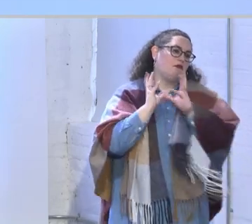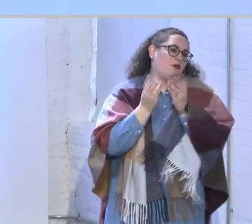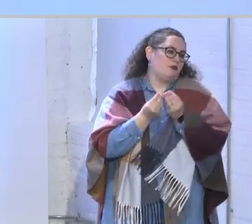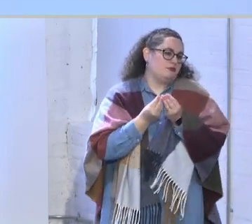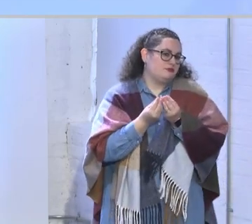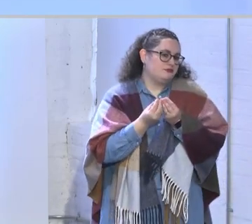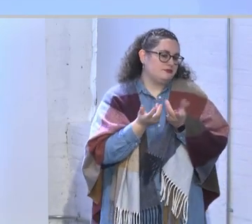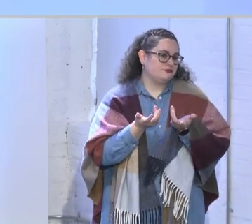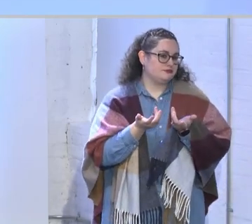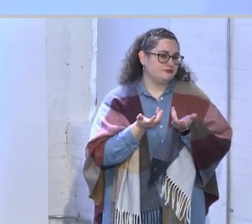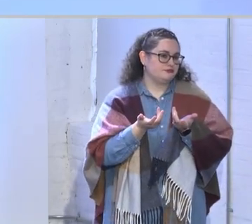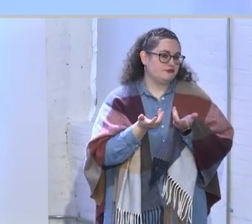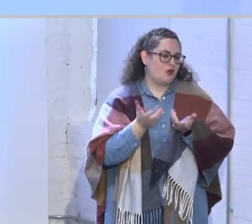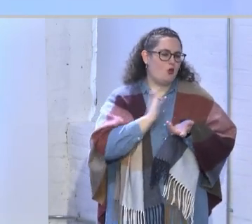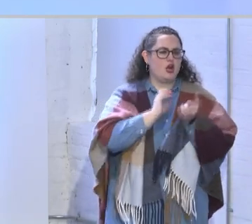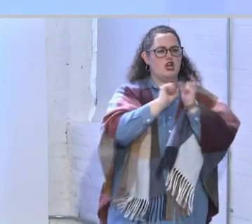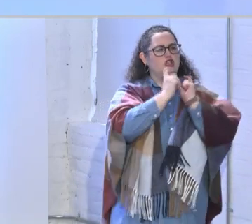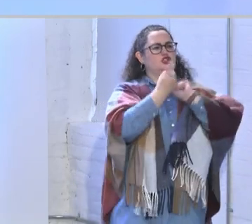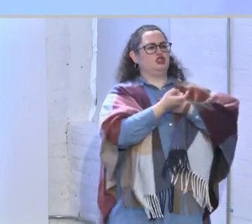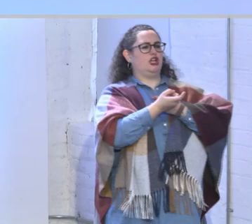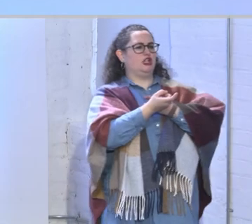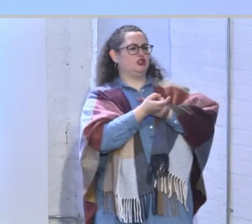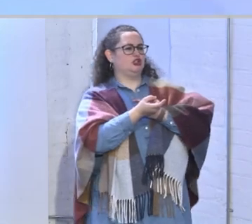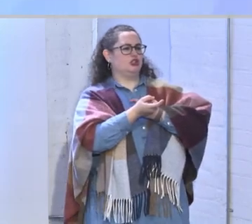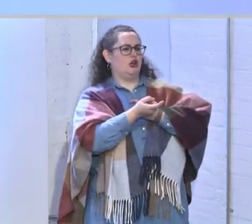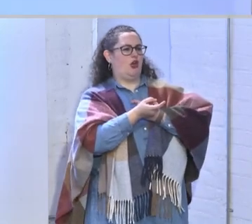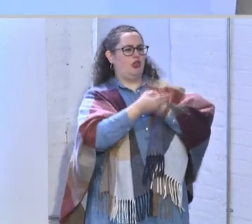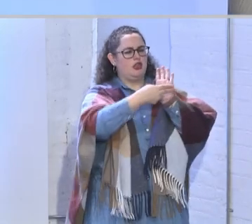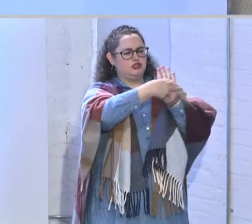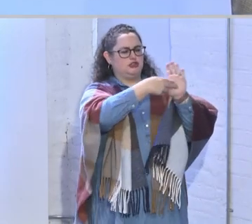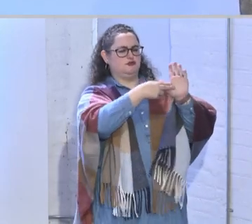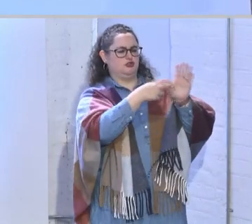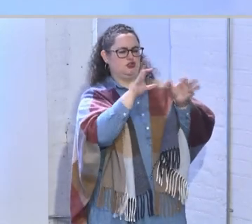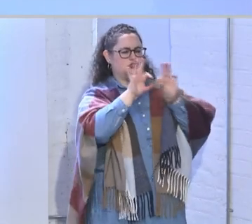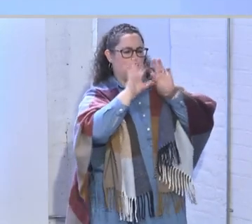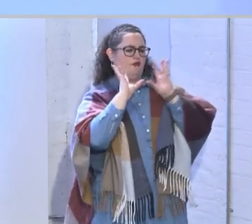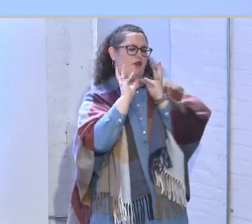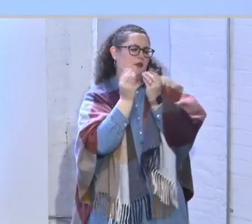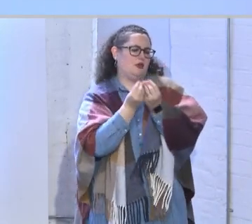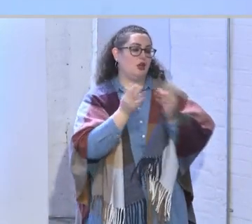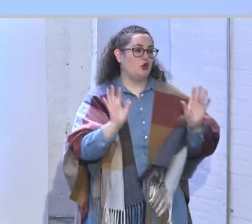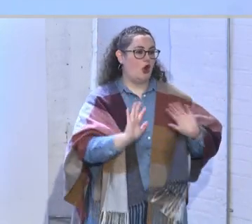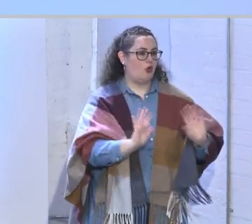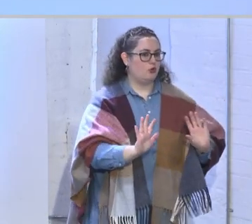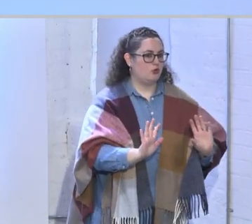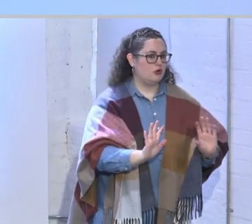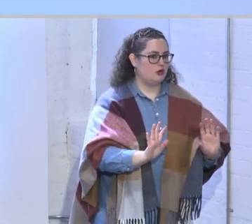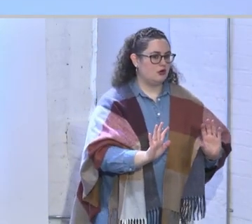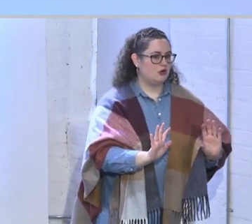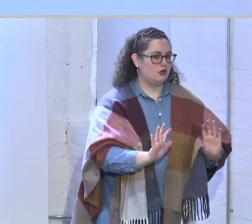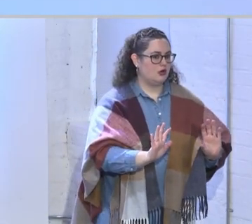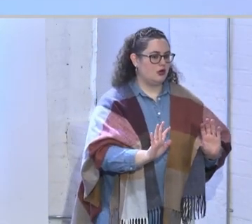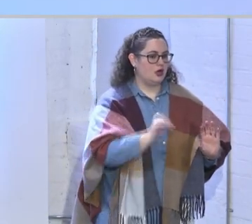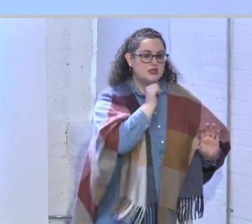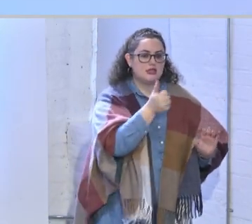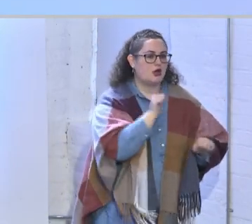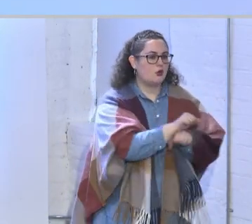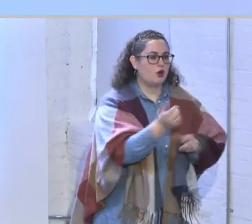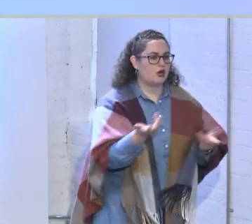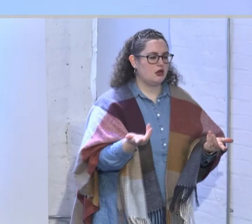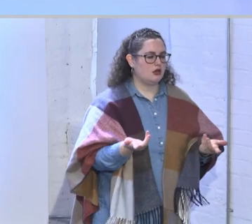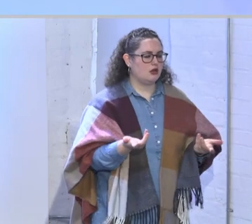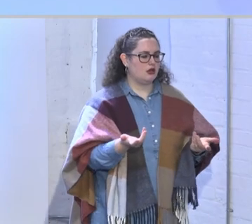are we to say, well, God, we're going to change your definition and we're going to try to flourish outside of your plan? It just really doesn't work. And so